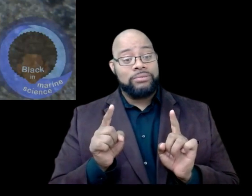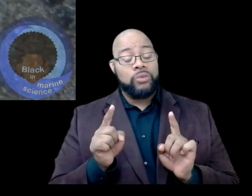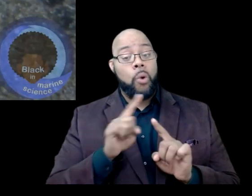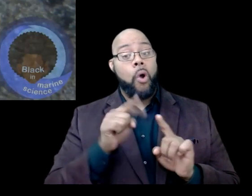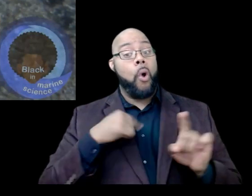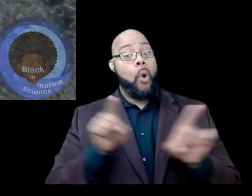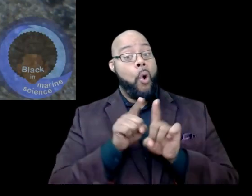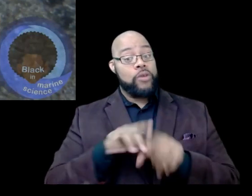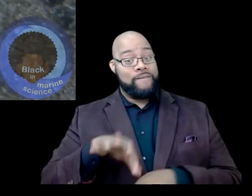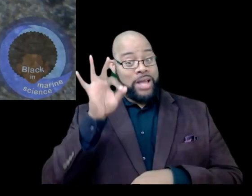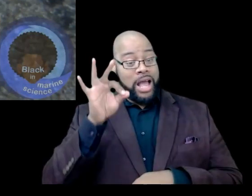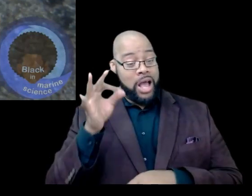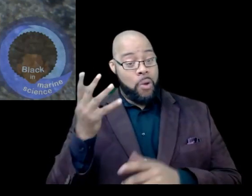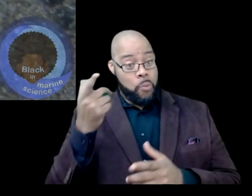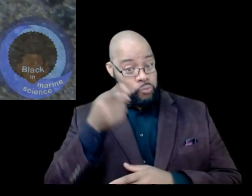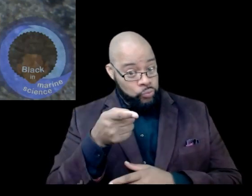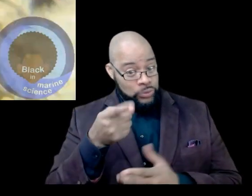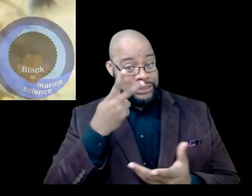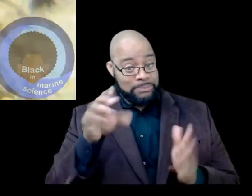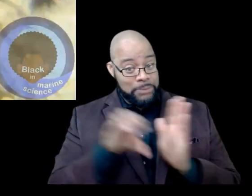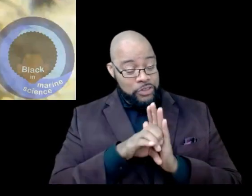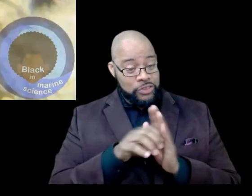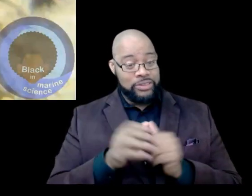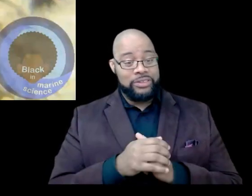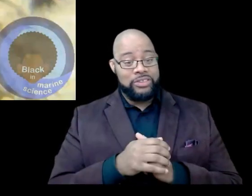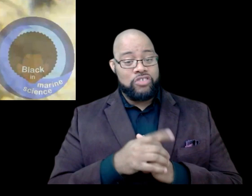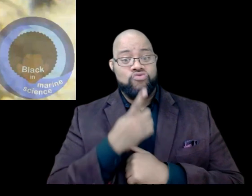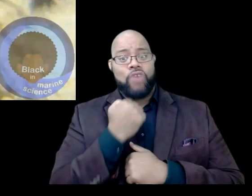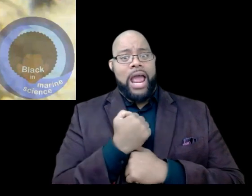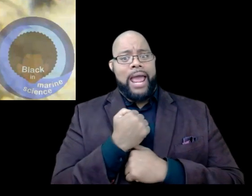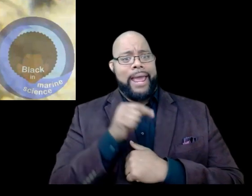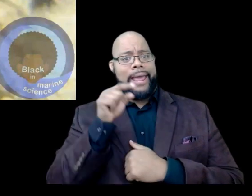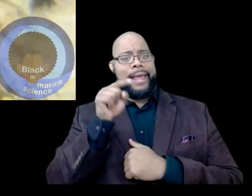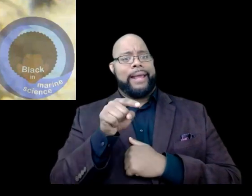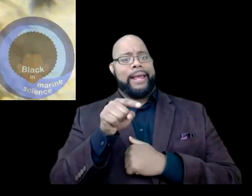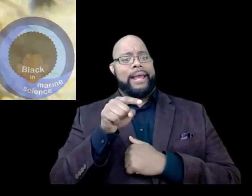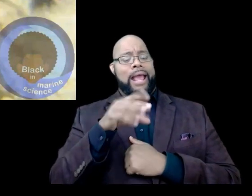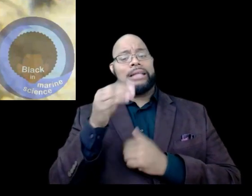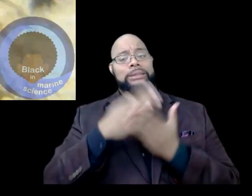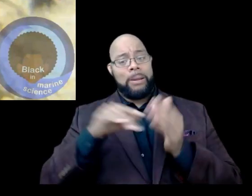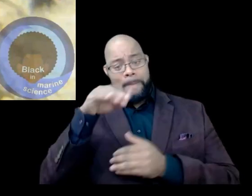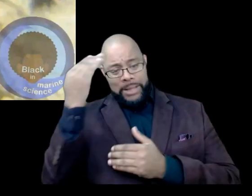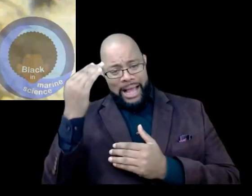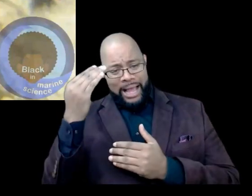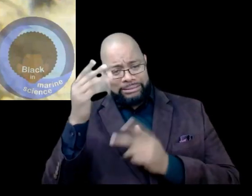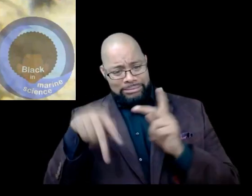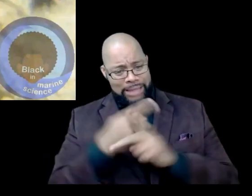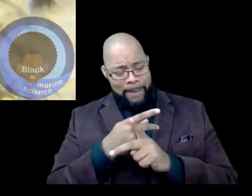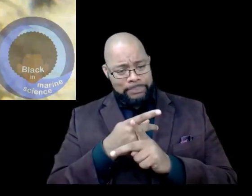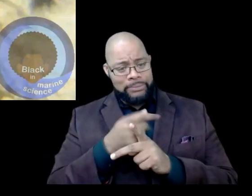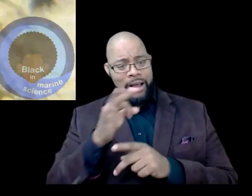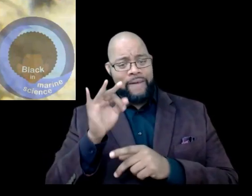But what I also have seen is our red and black